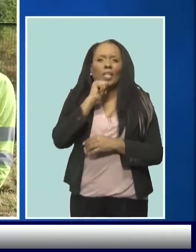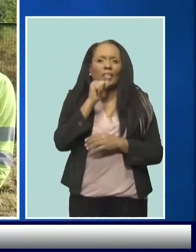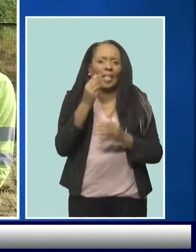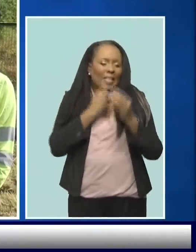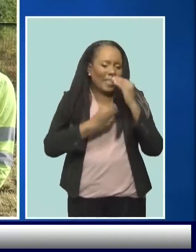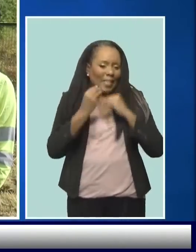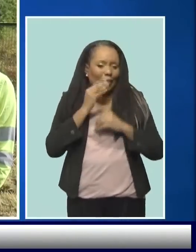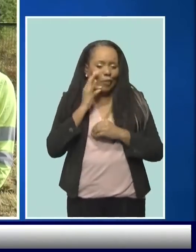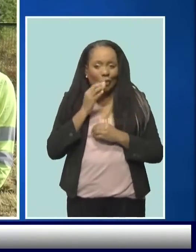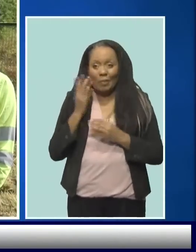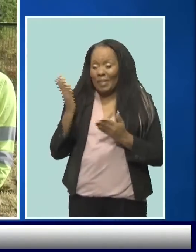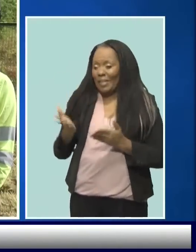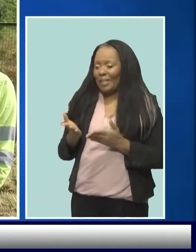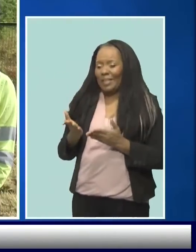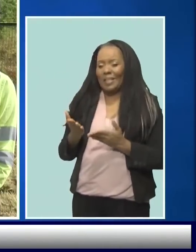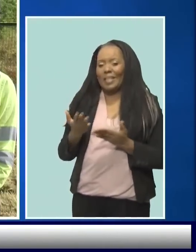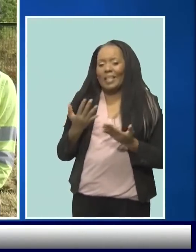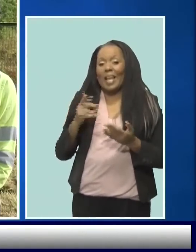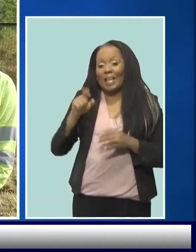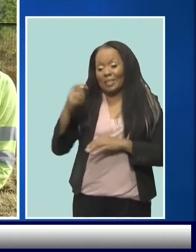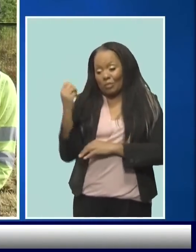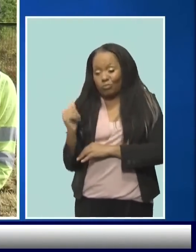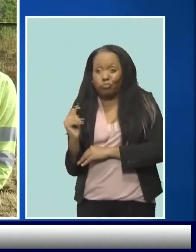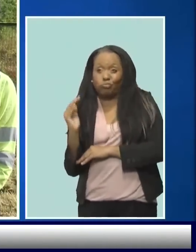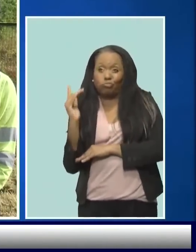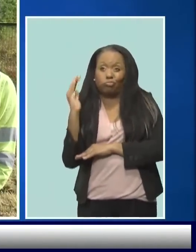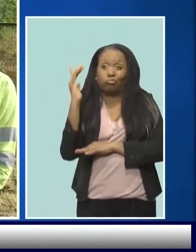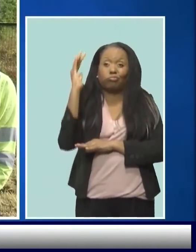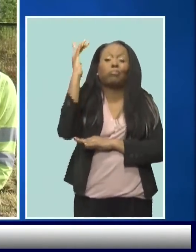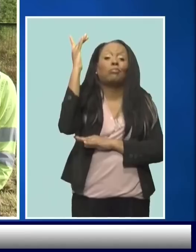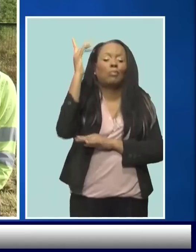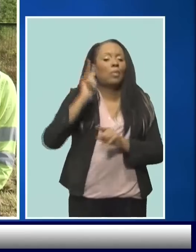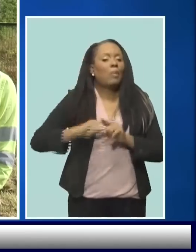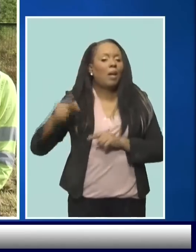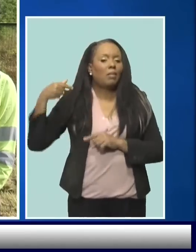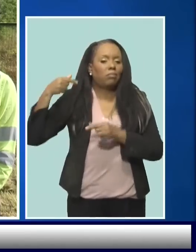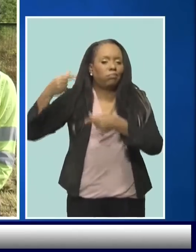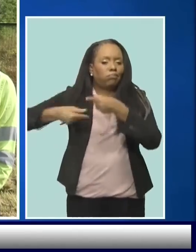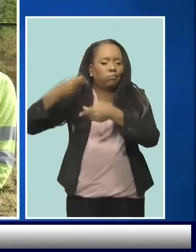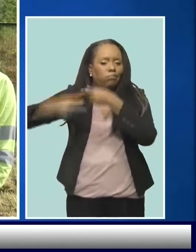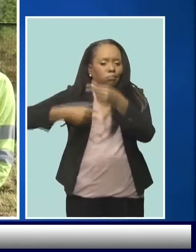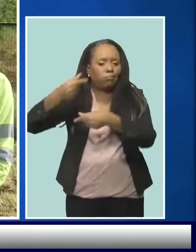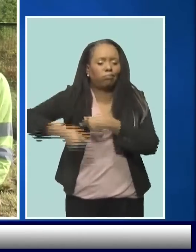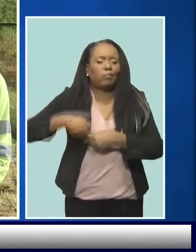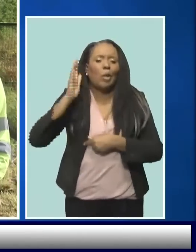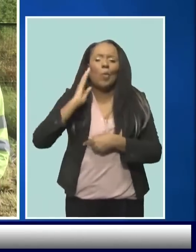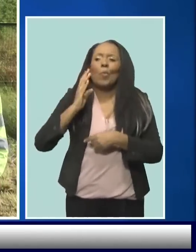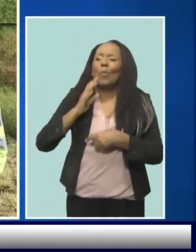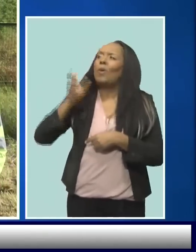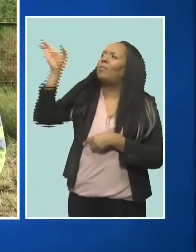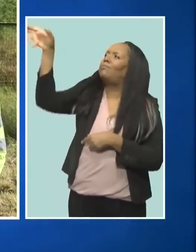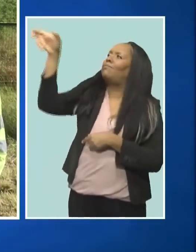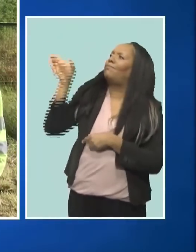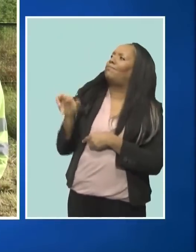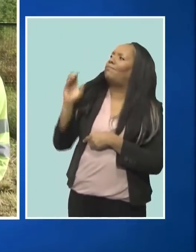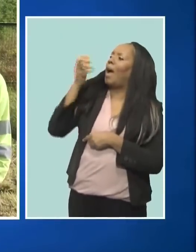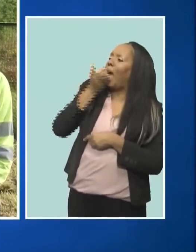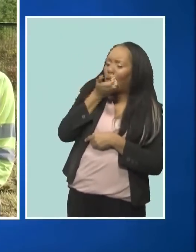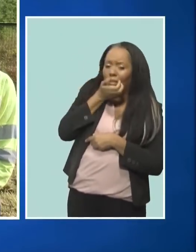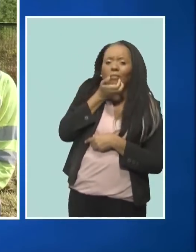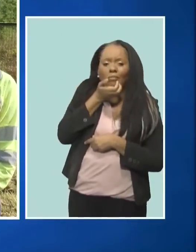are sure that generations following will be able to eat fruit from this tree, because as you can see, we do look after our fruit